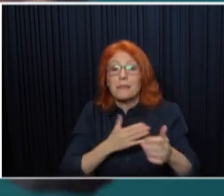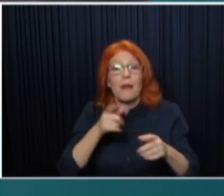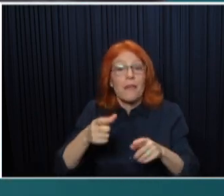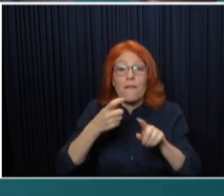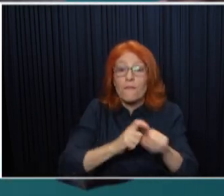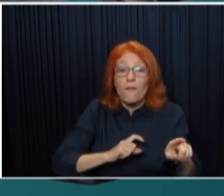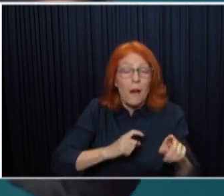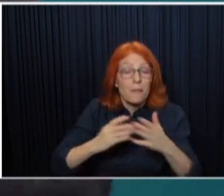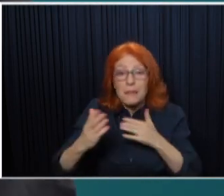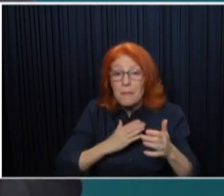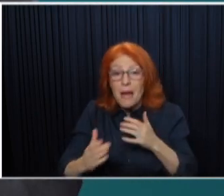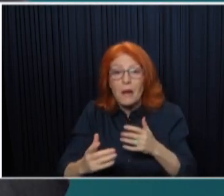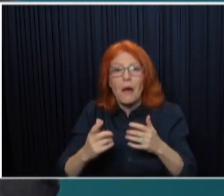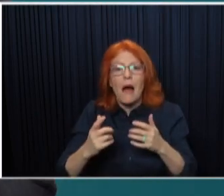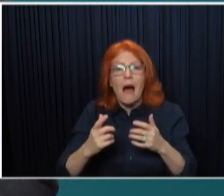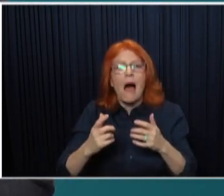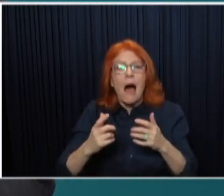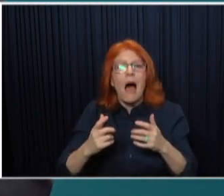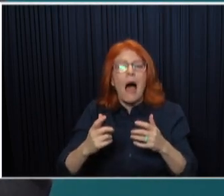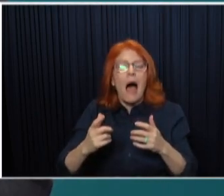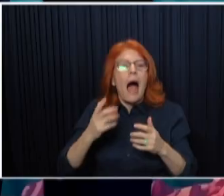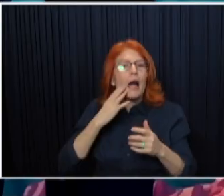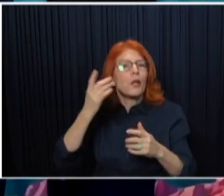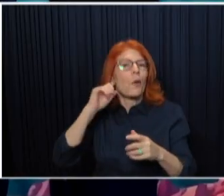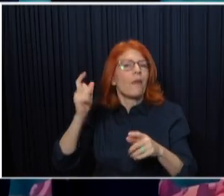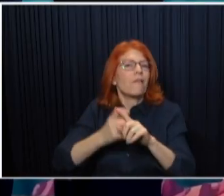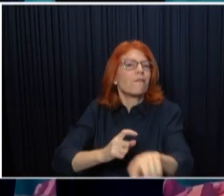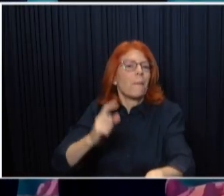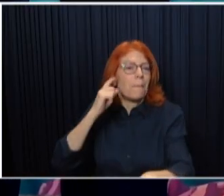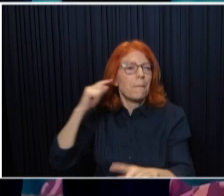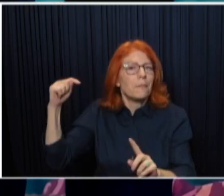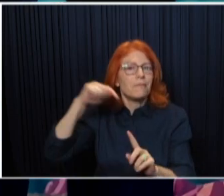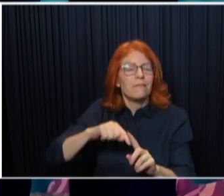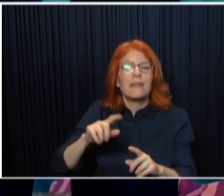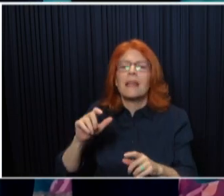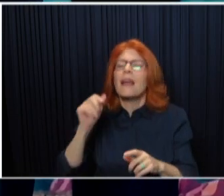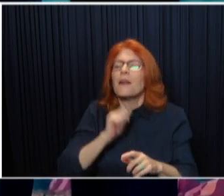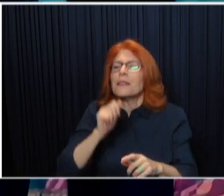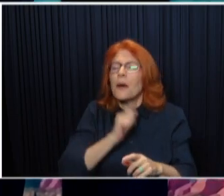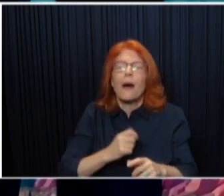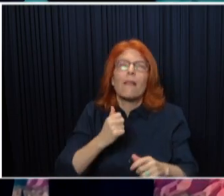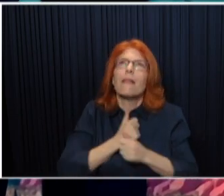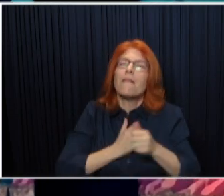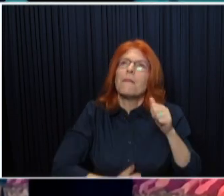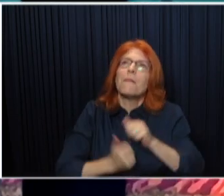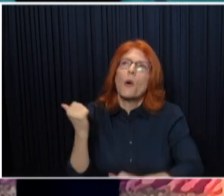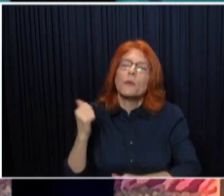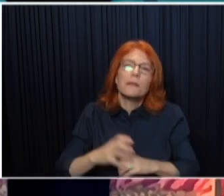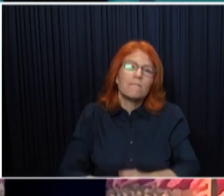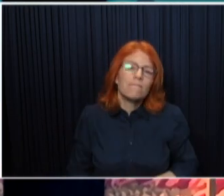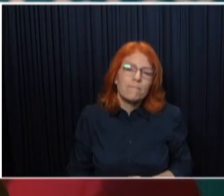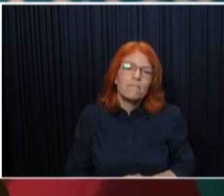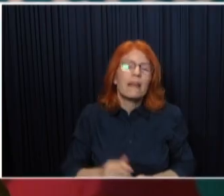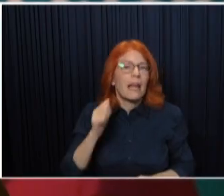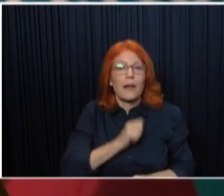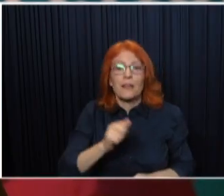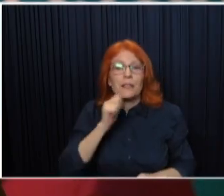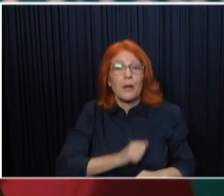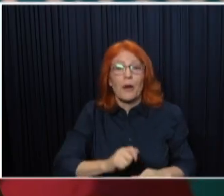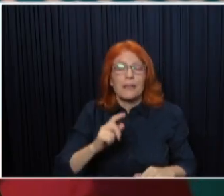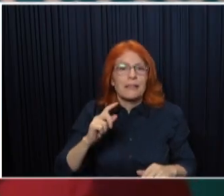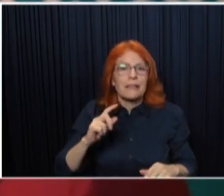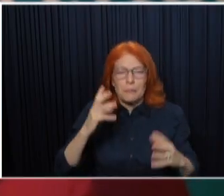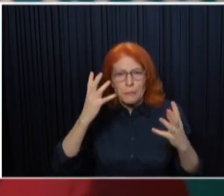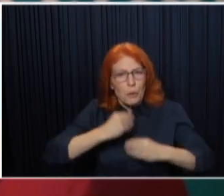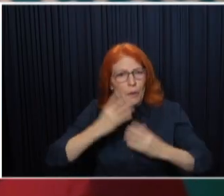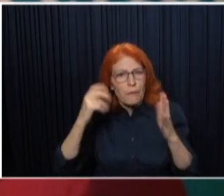from, I can relate it back to where they've been from. And Mr. Keeler, what do you love about Arizona? What do I love most? Arizona is an extremely